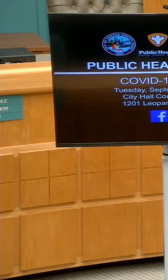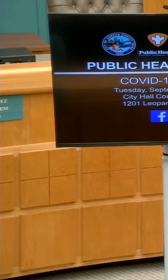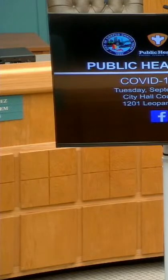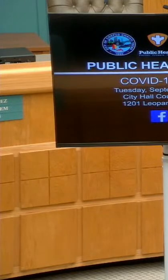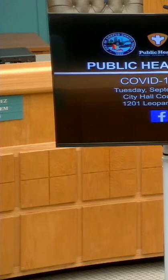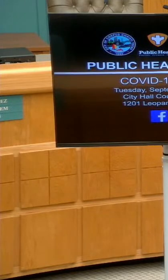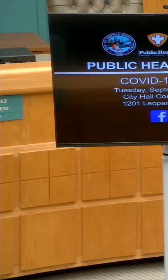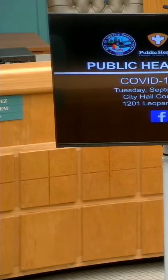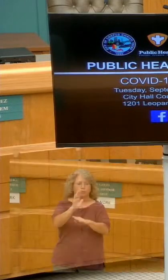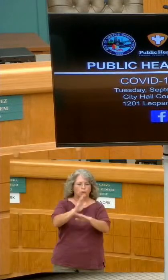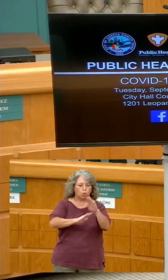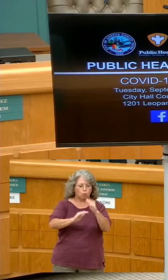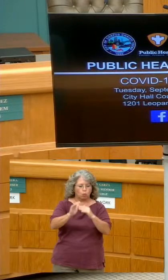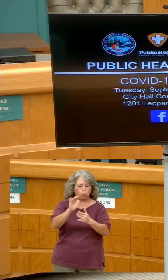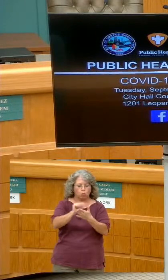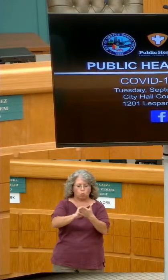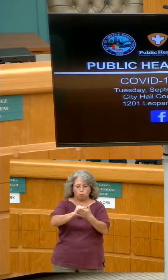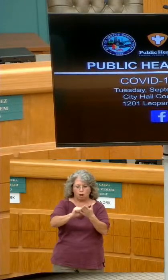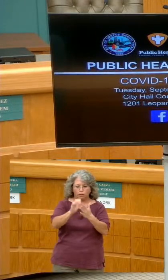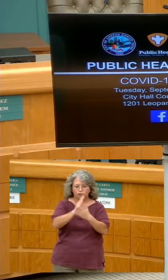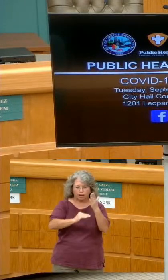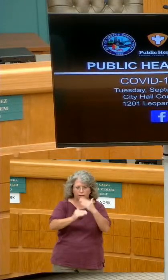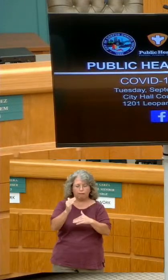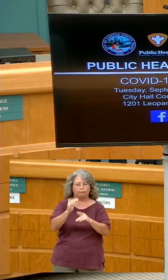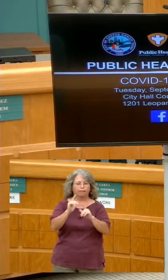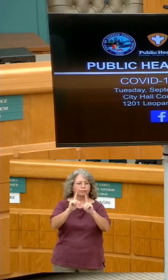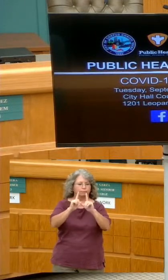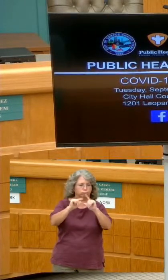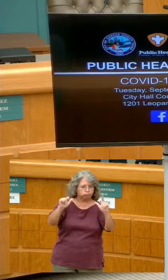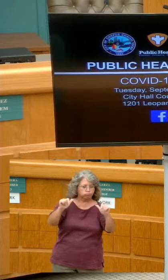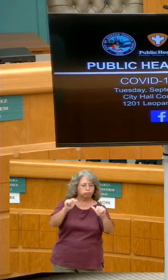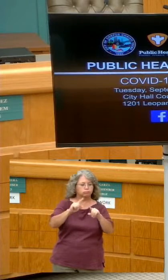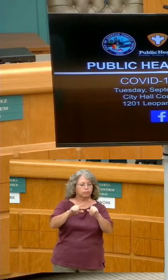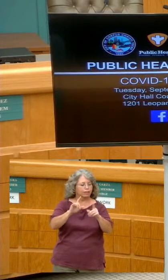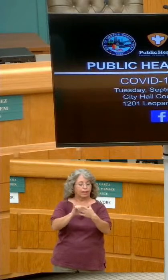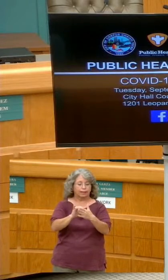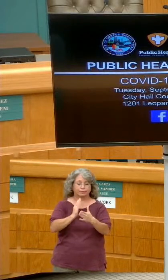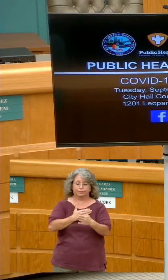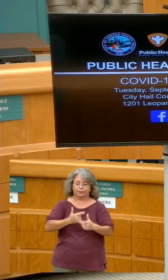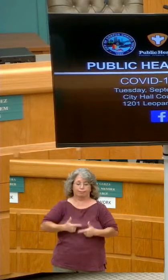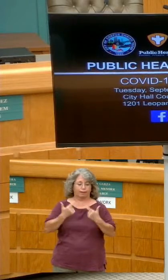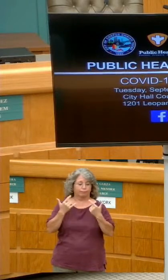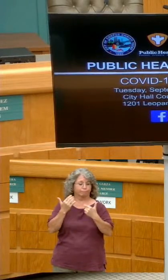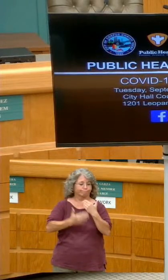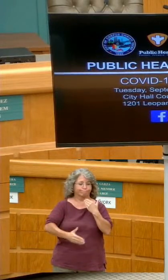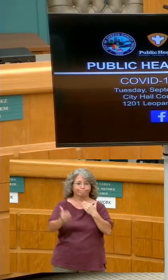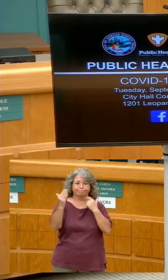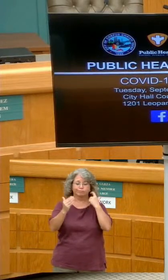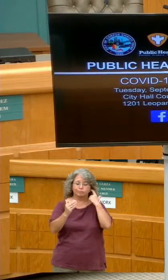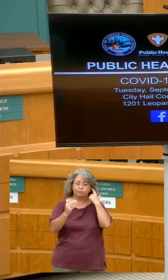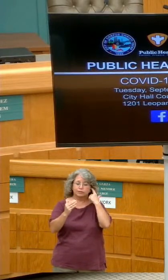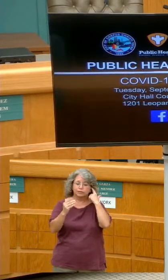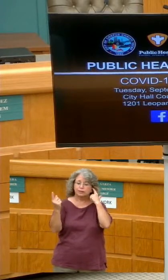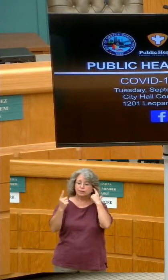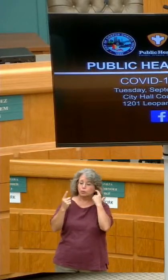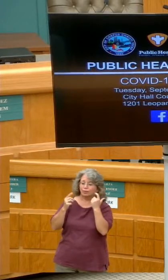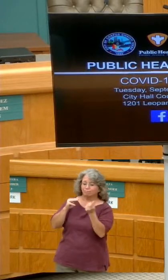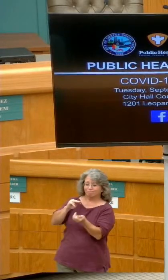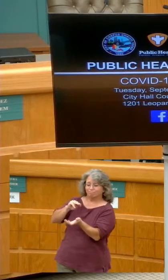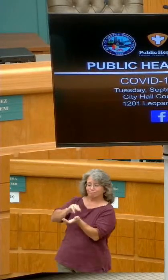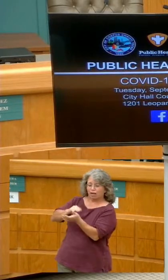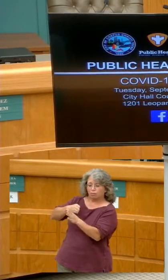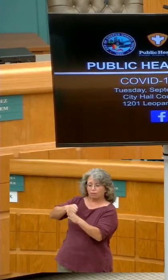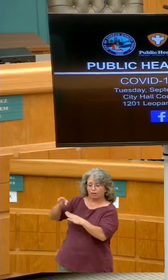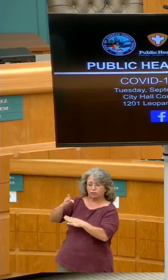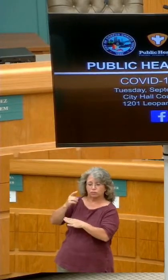it's a fact of life. As a matter of fact, somebody in the medical profession was telling me the other day that it's